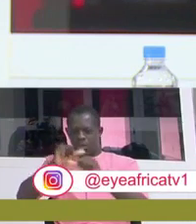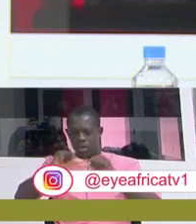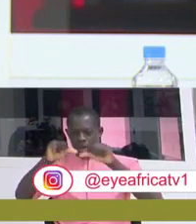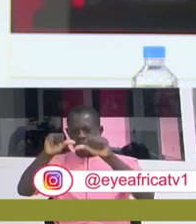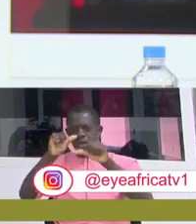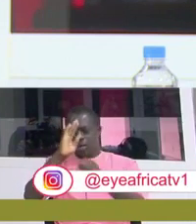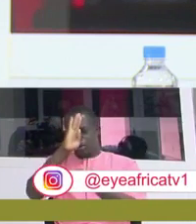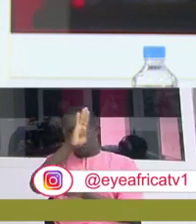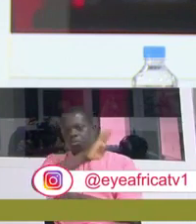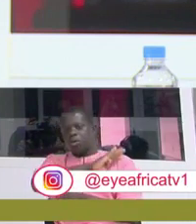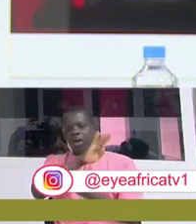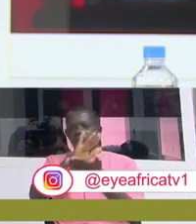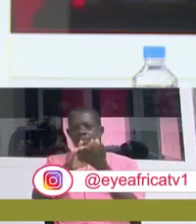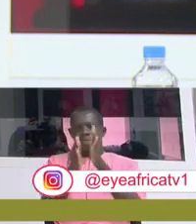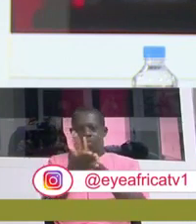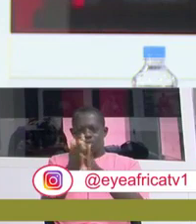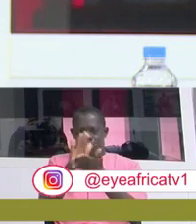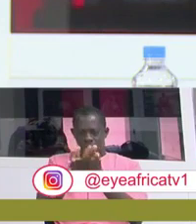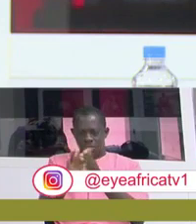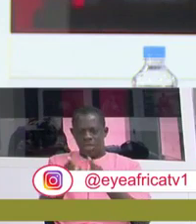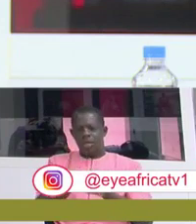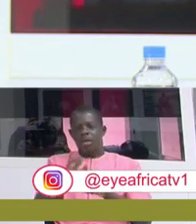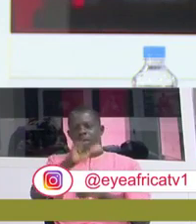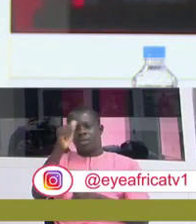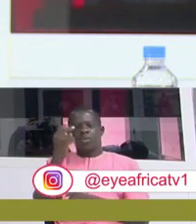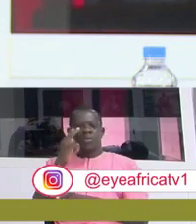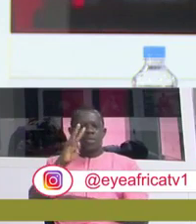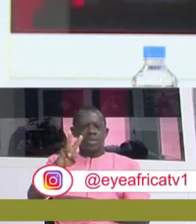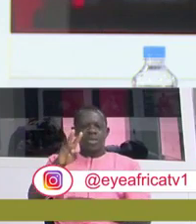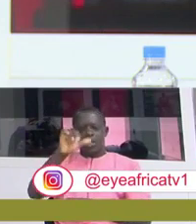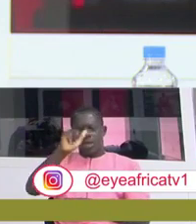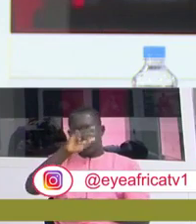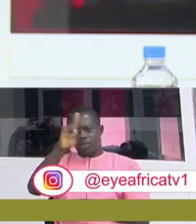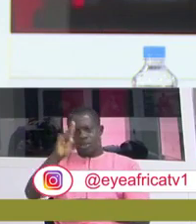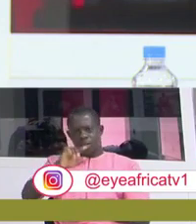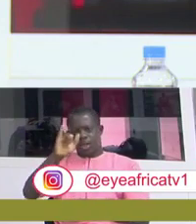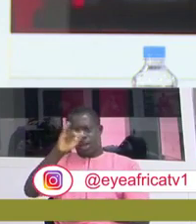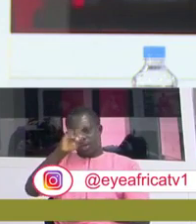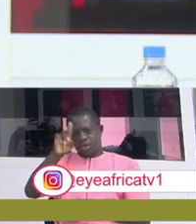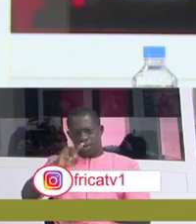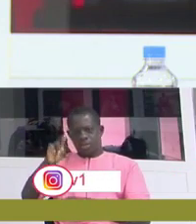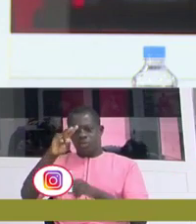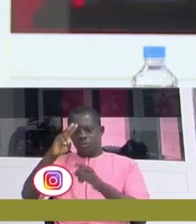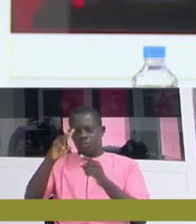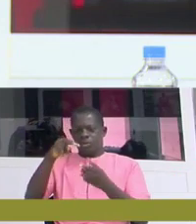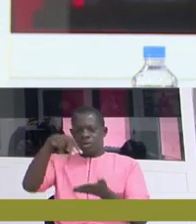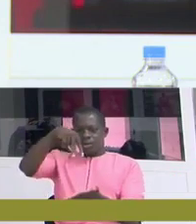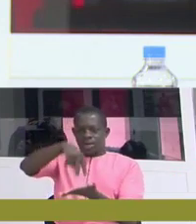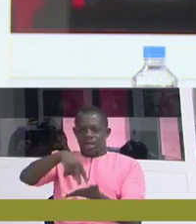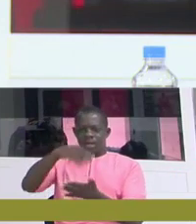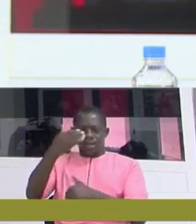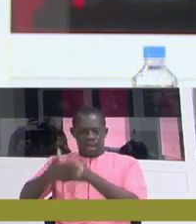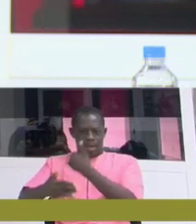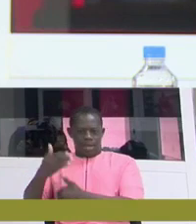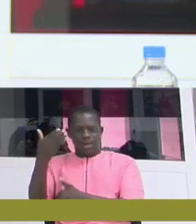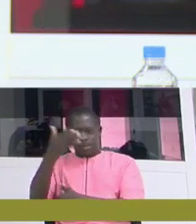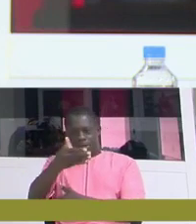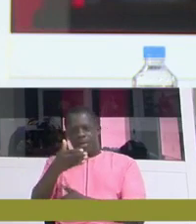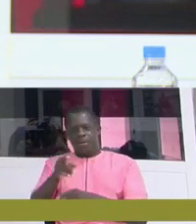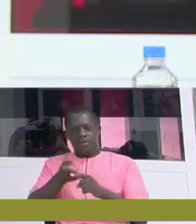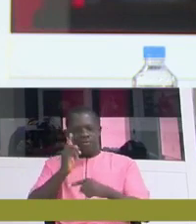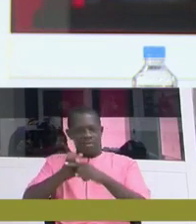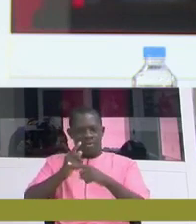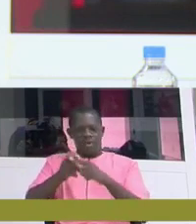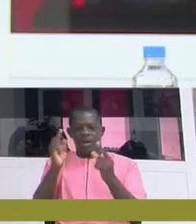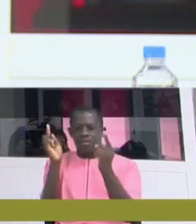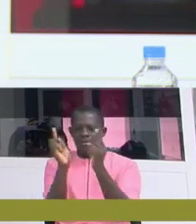Then I saw Assis standing close to them there. I hurried up and